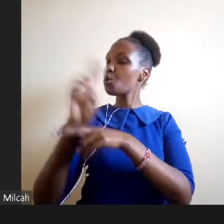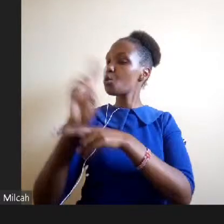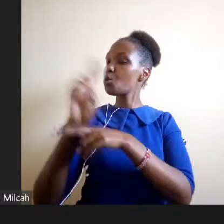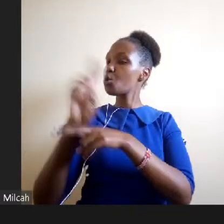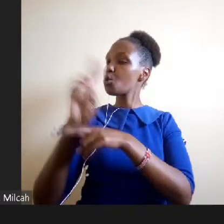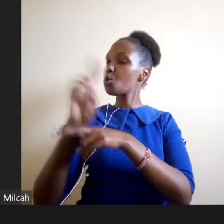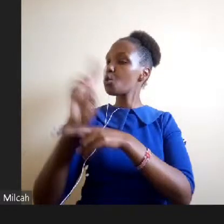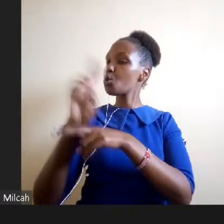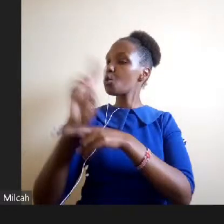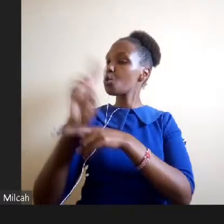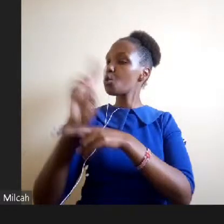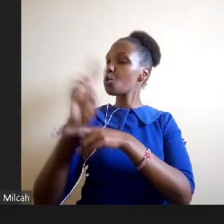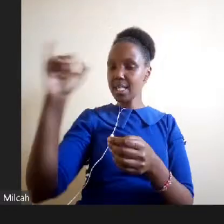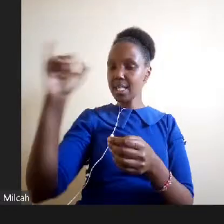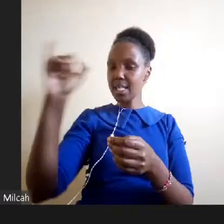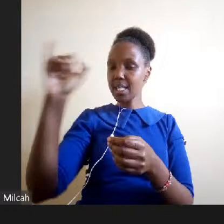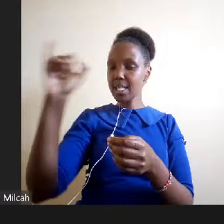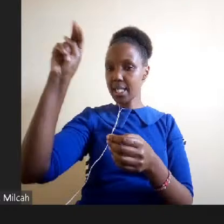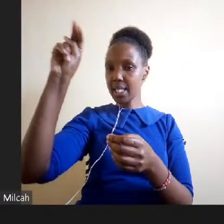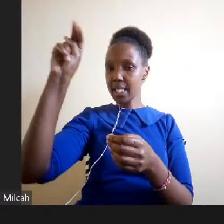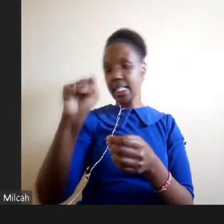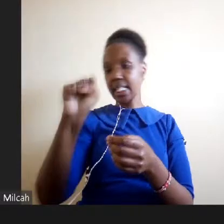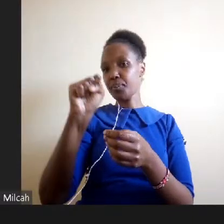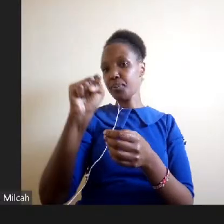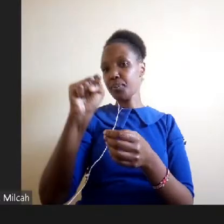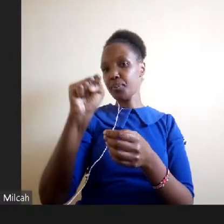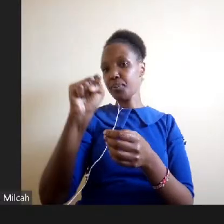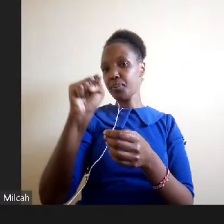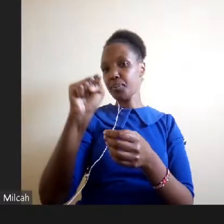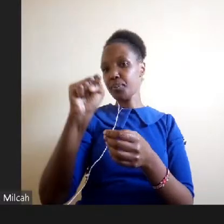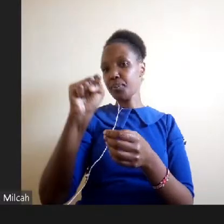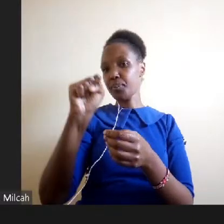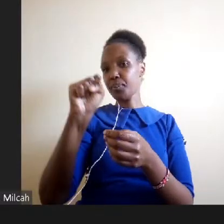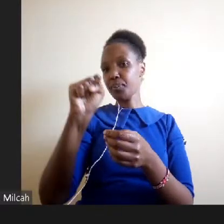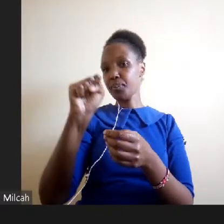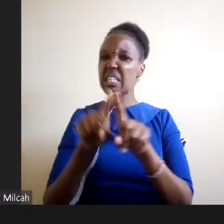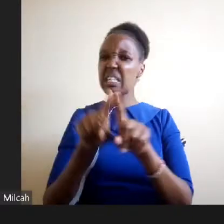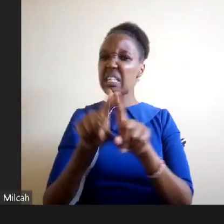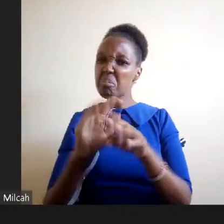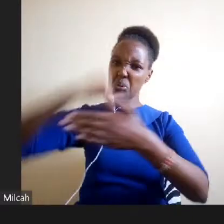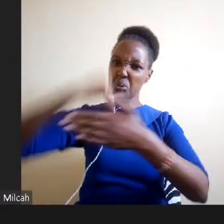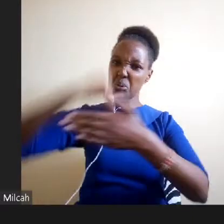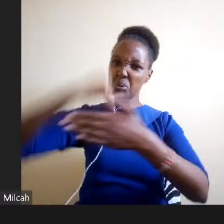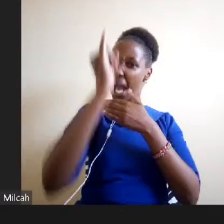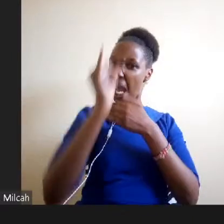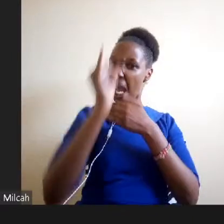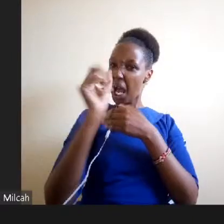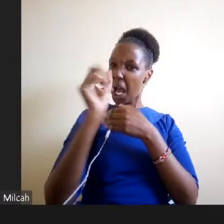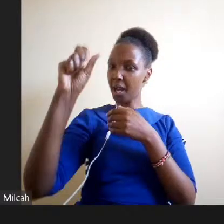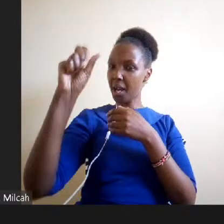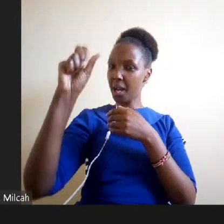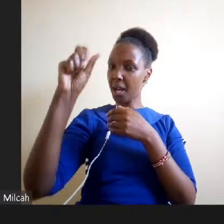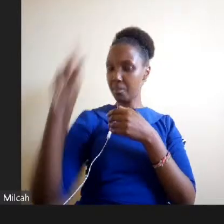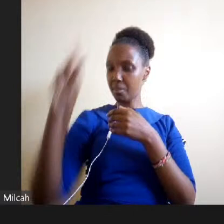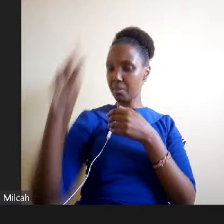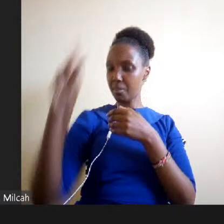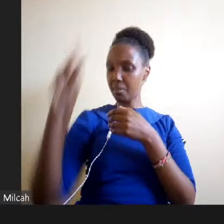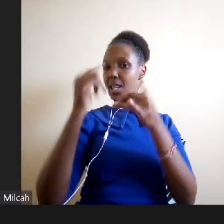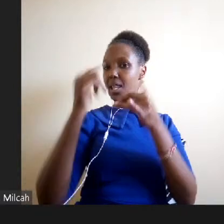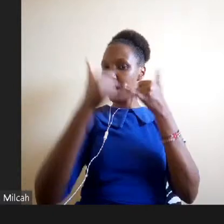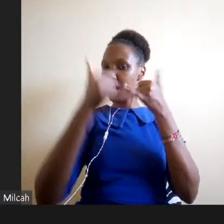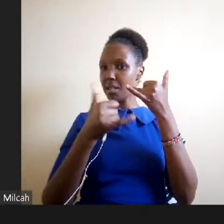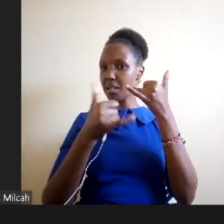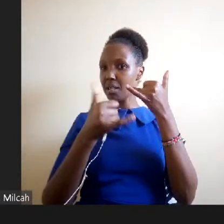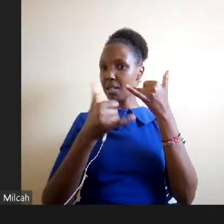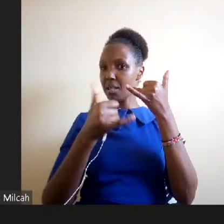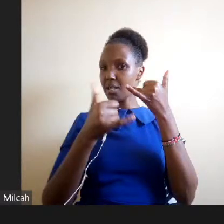and you'll be able to see restricted mode. And actually, even on your iPads and your computers, it will be at the middle part. But the phone is the one that is really at